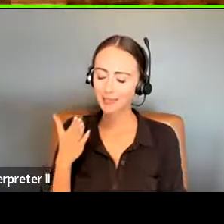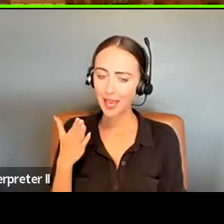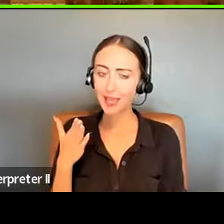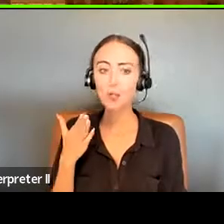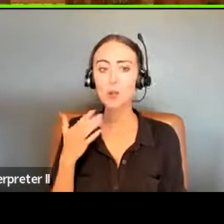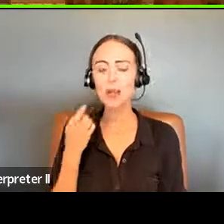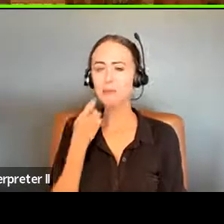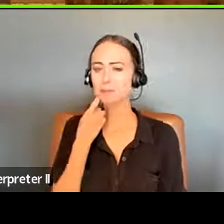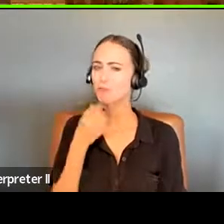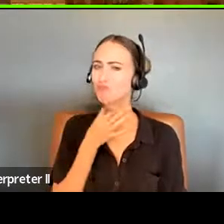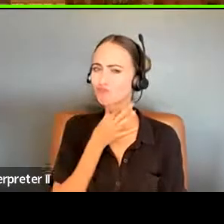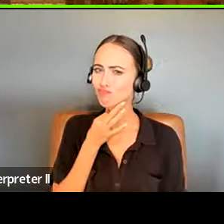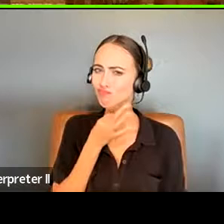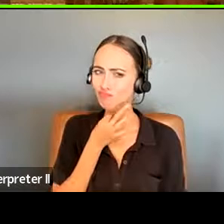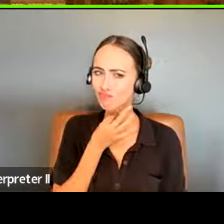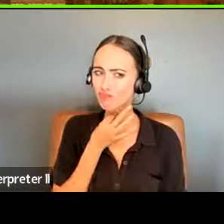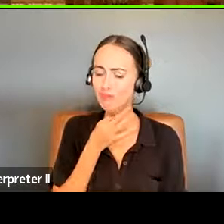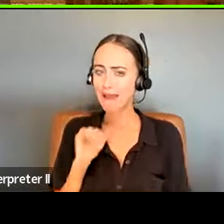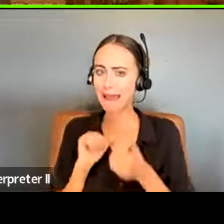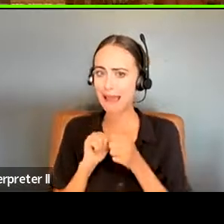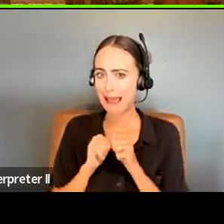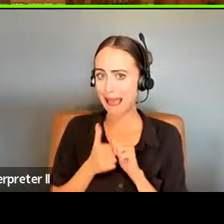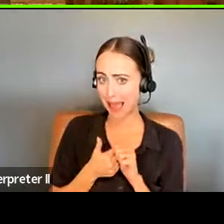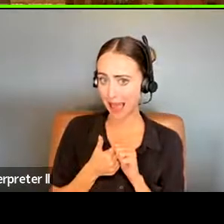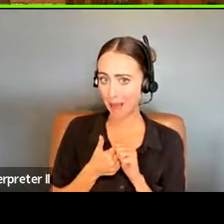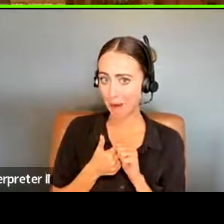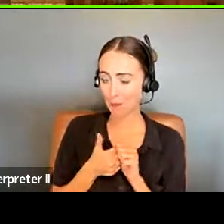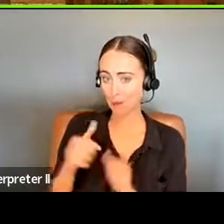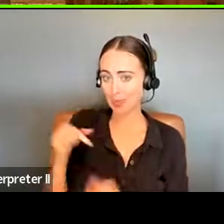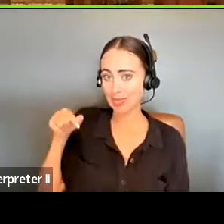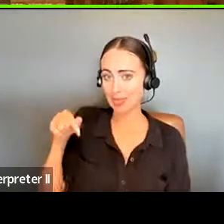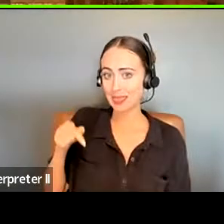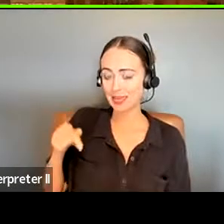just very curious as to how this